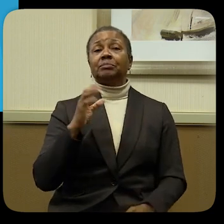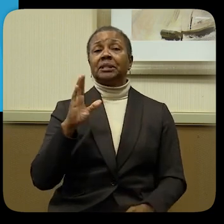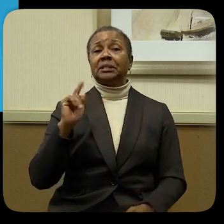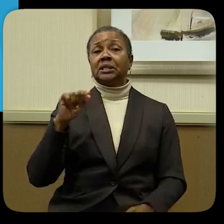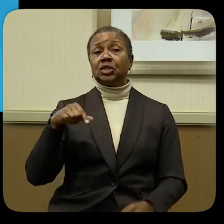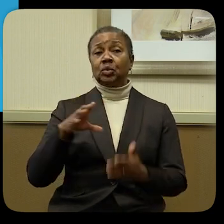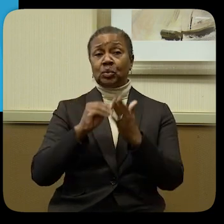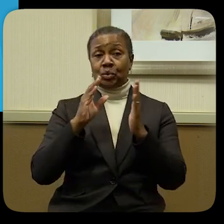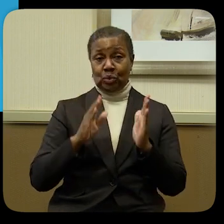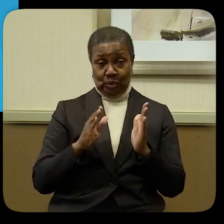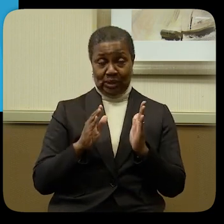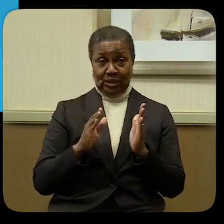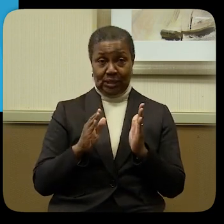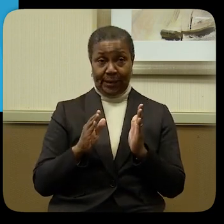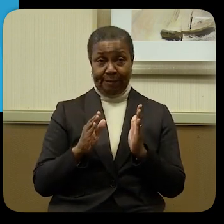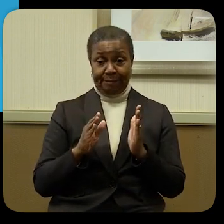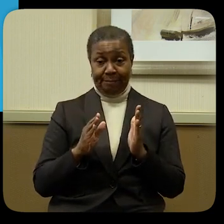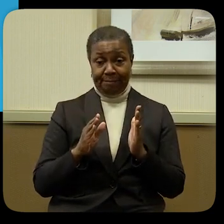students.